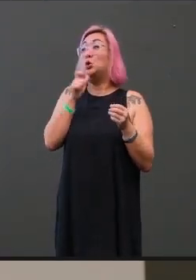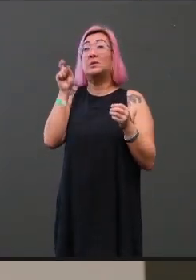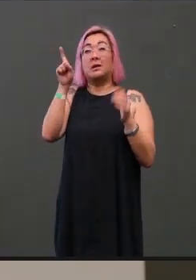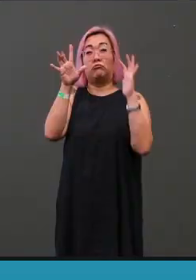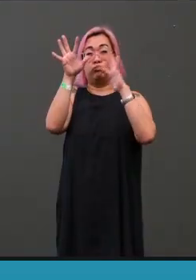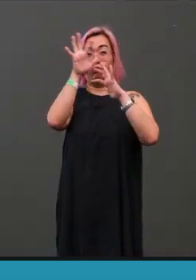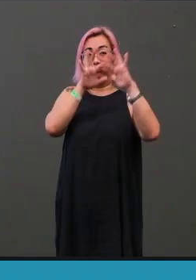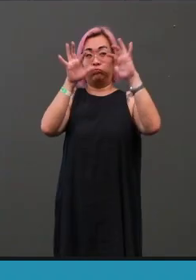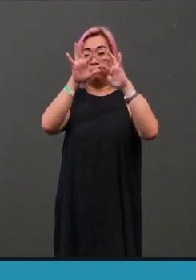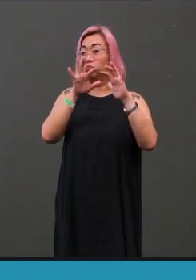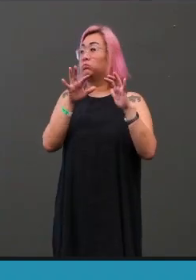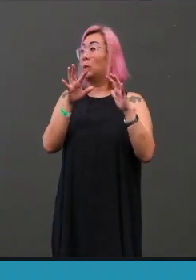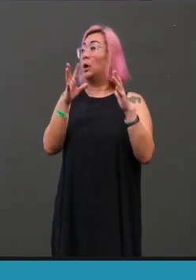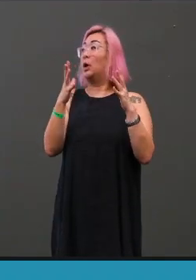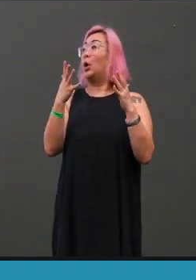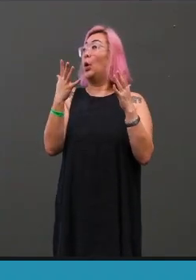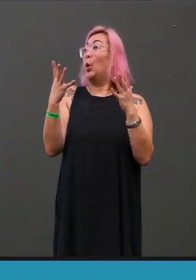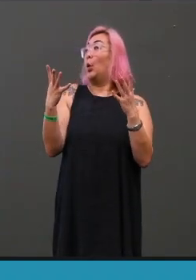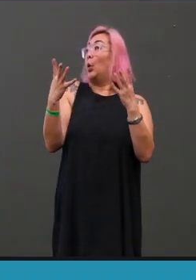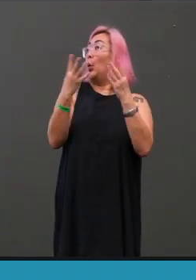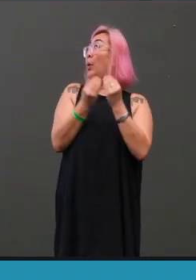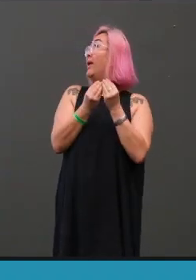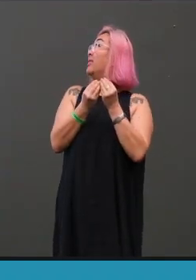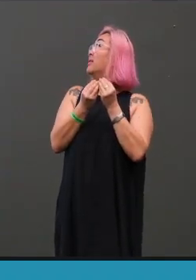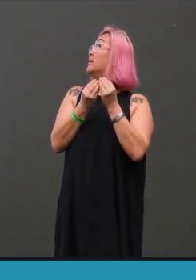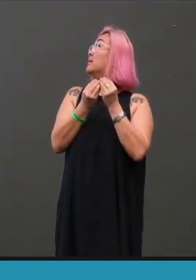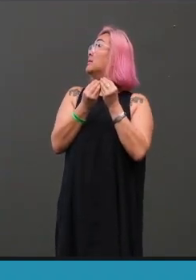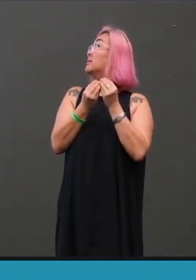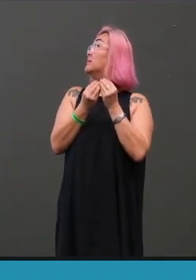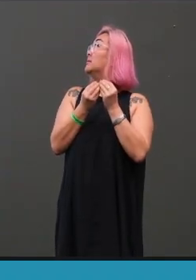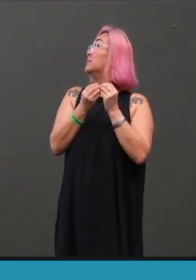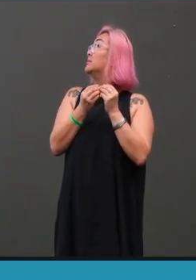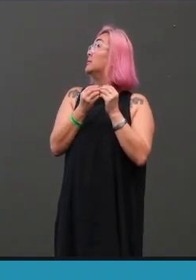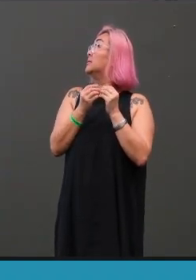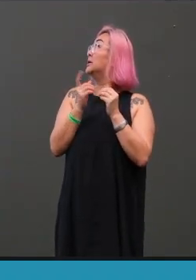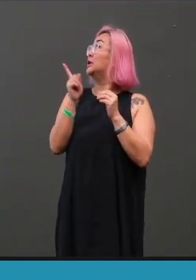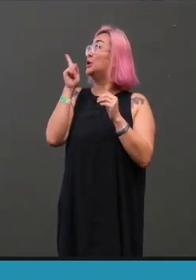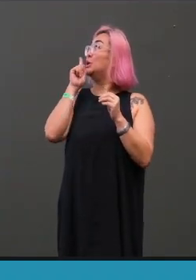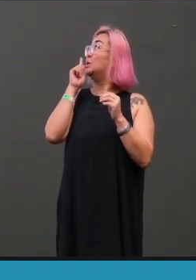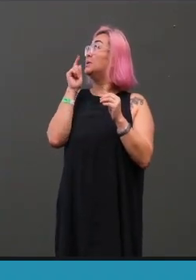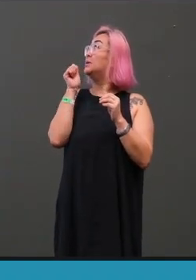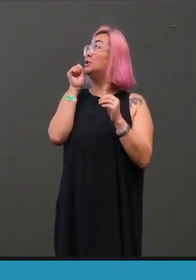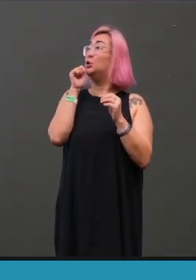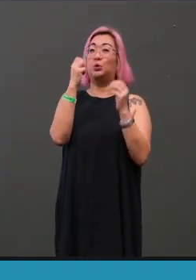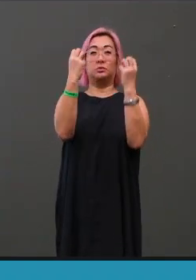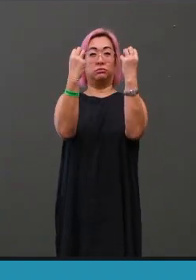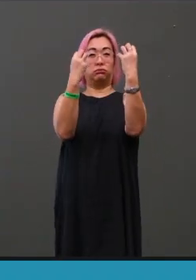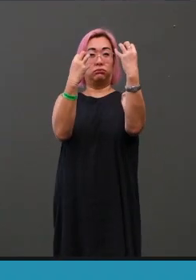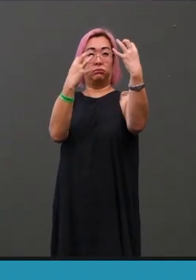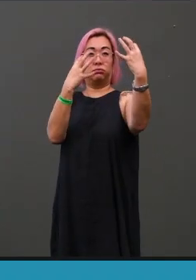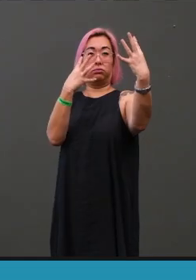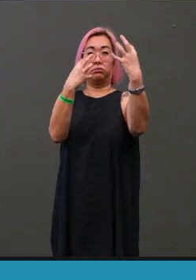here, and we see we can get a nice fade in and fade out effect if we just change how much noise we use.